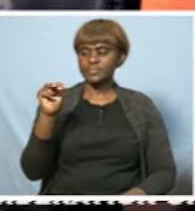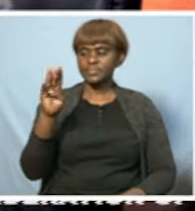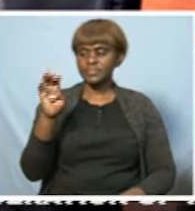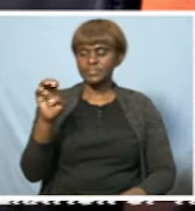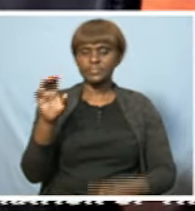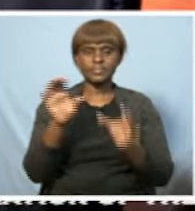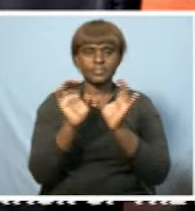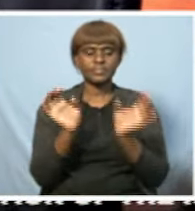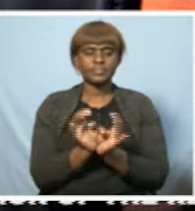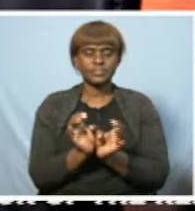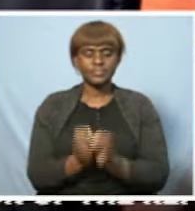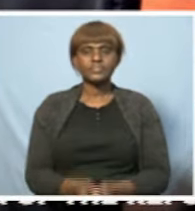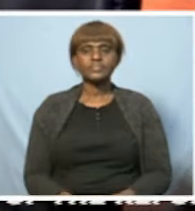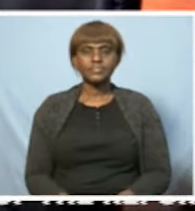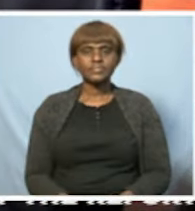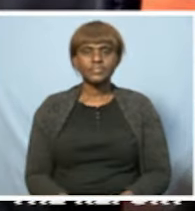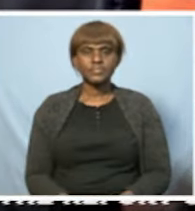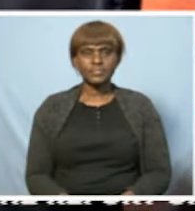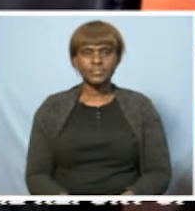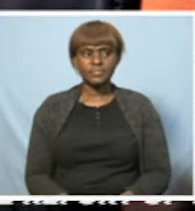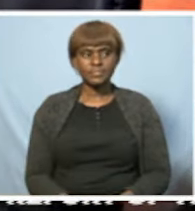when